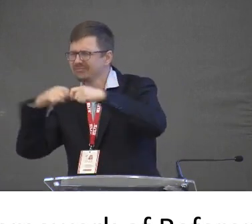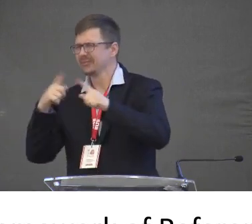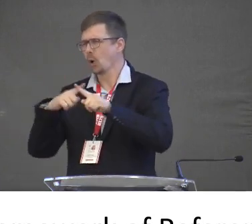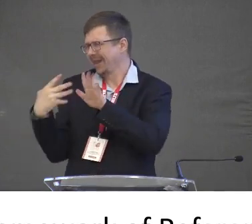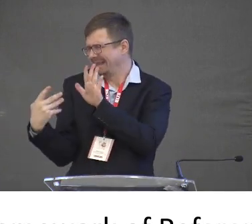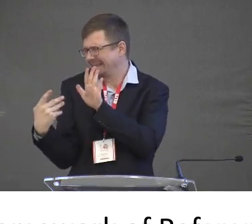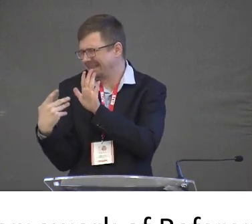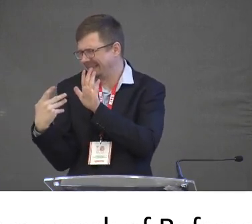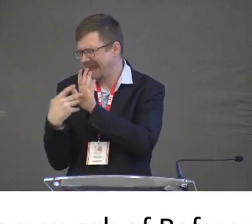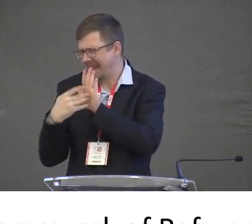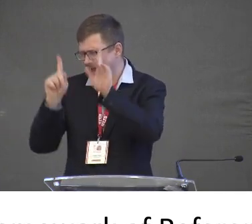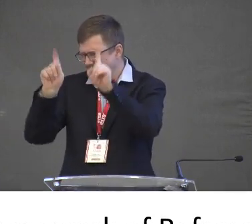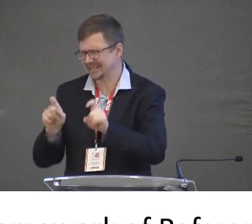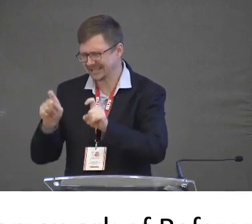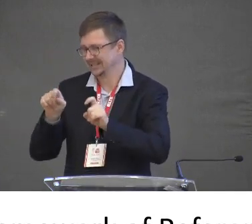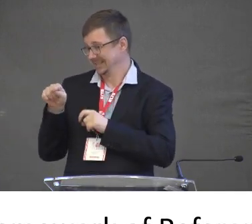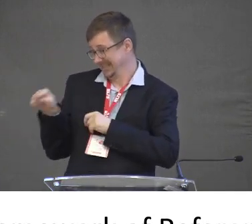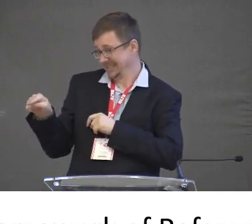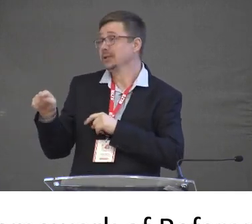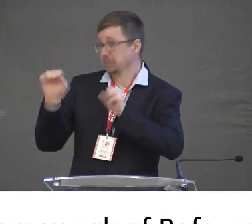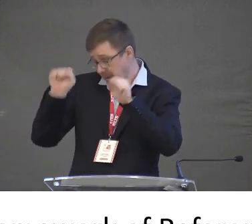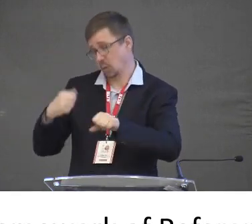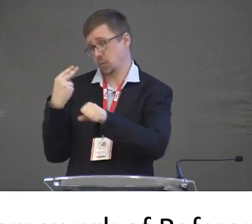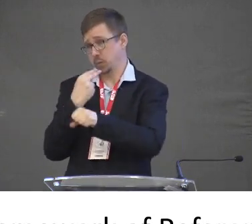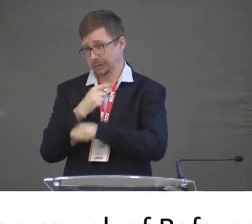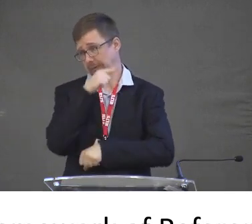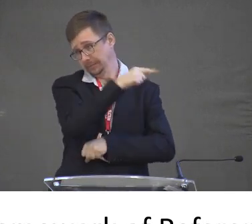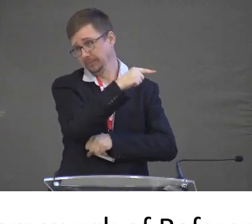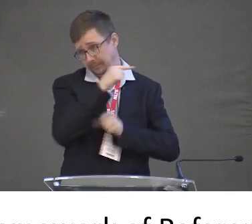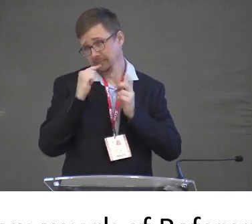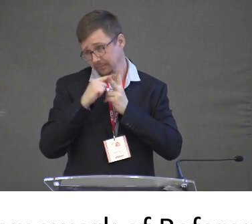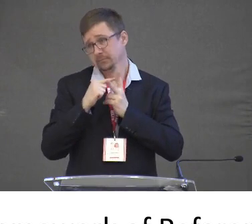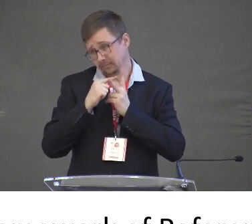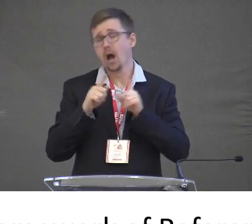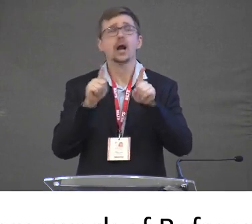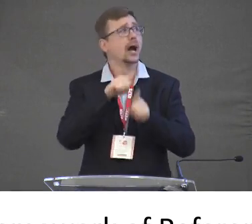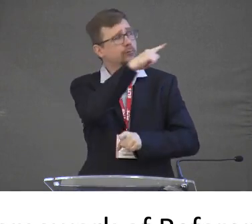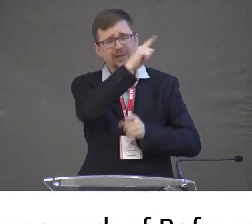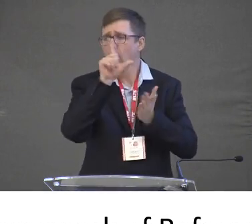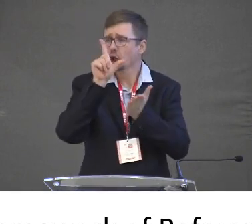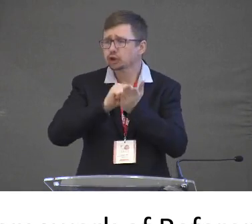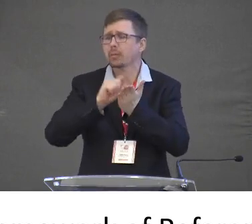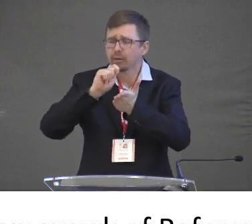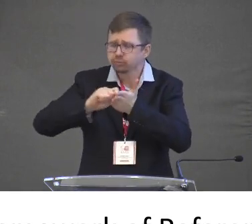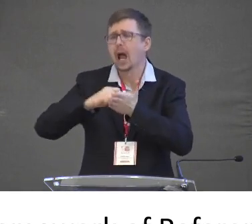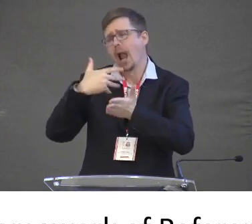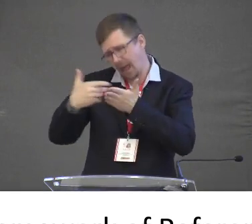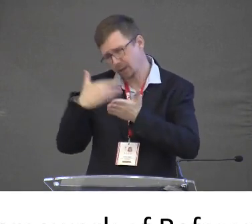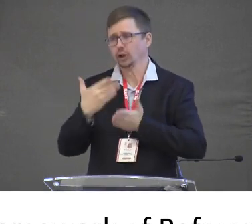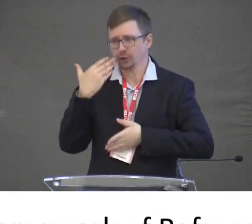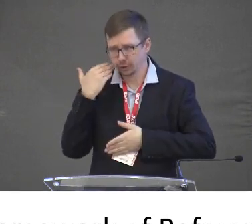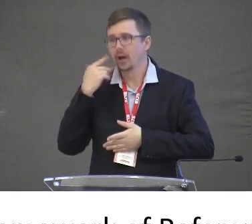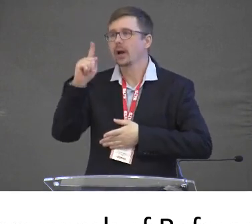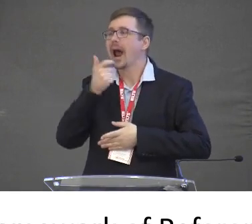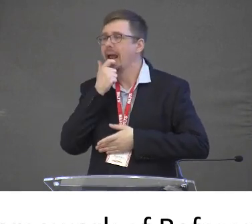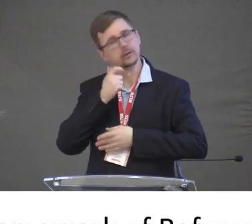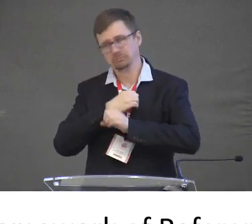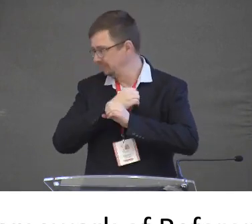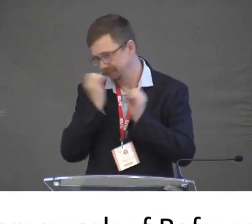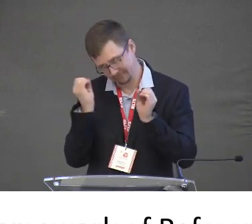should have. In terms of, it can also be used up to university level for sign language